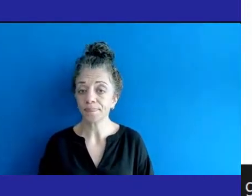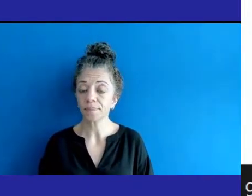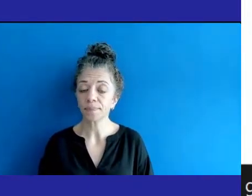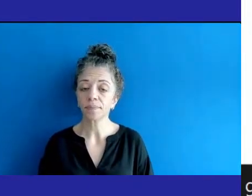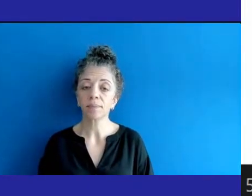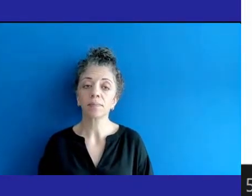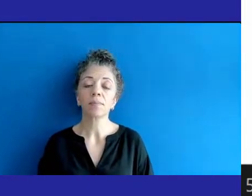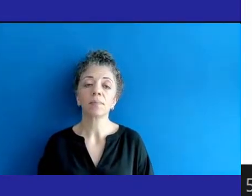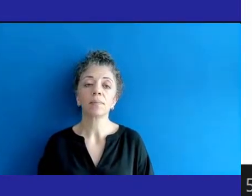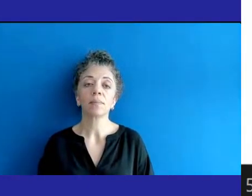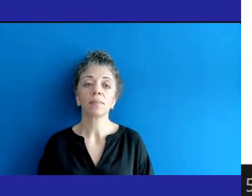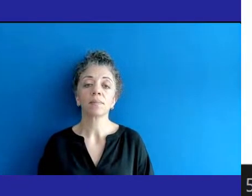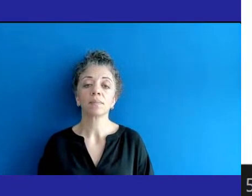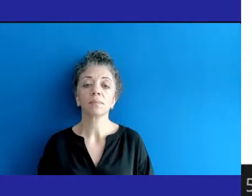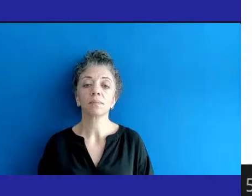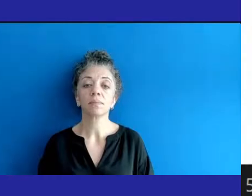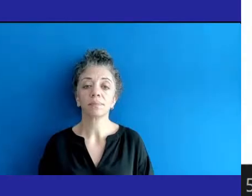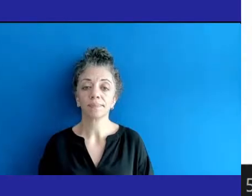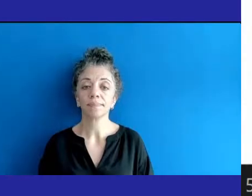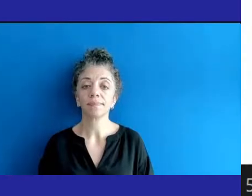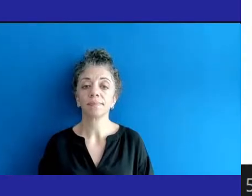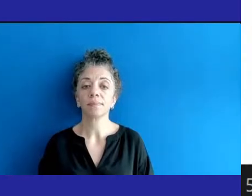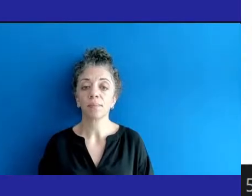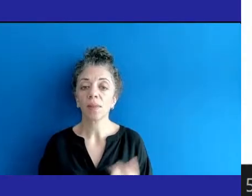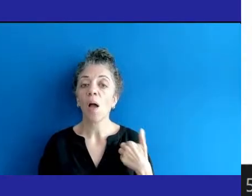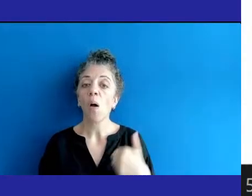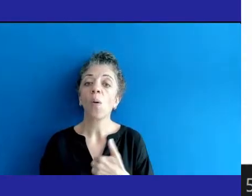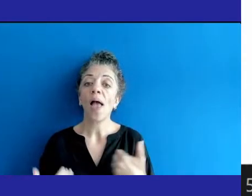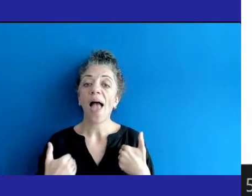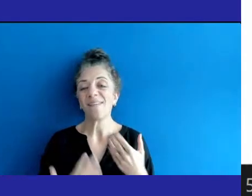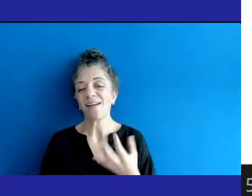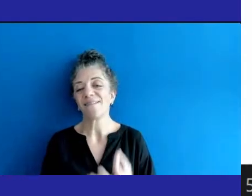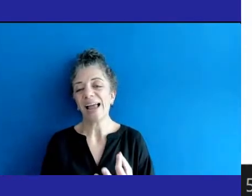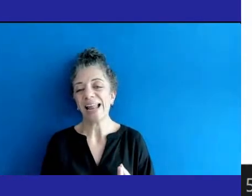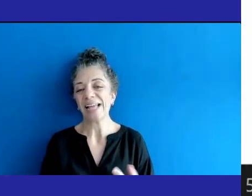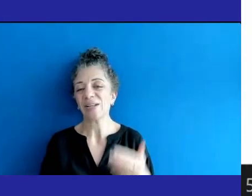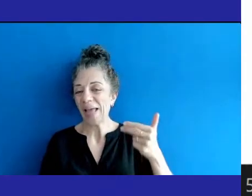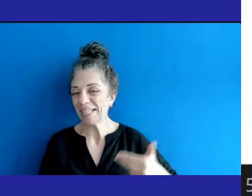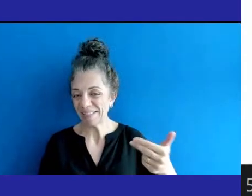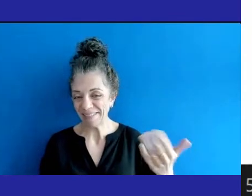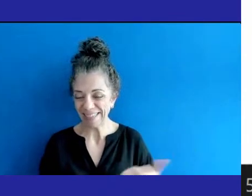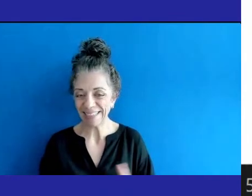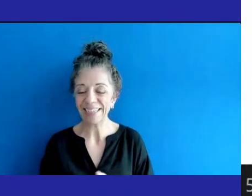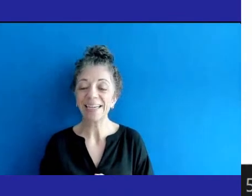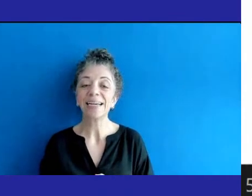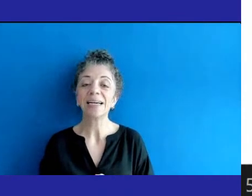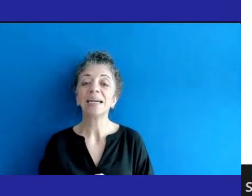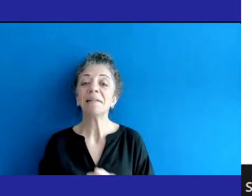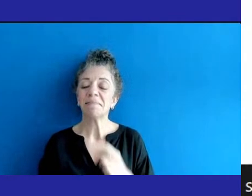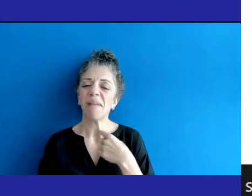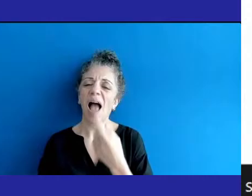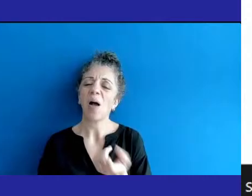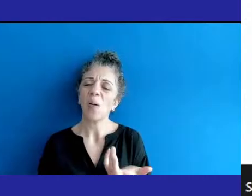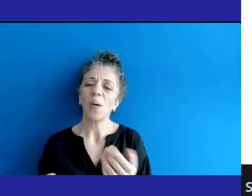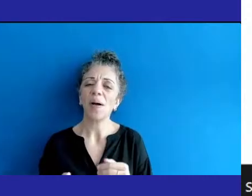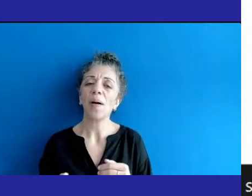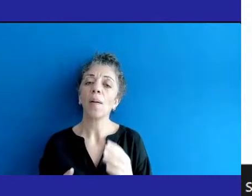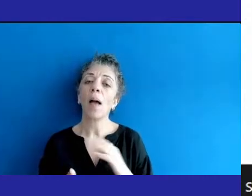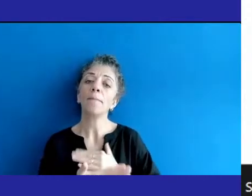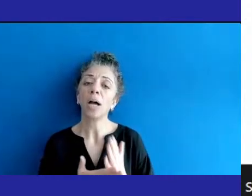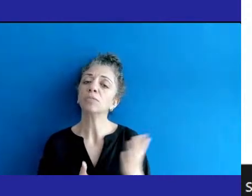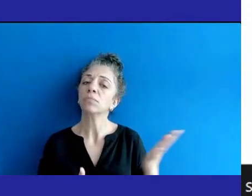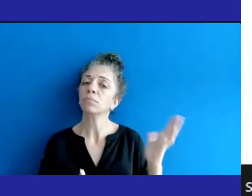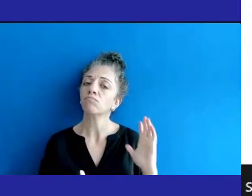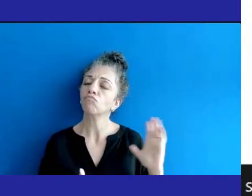slide, we have some of our financial history here. As I said, the budgets were managed centrally and built really